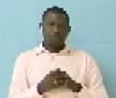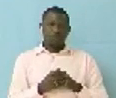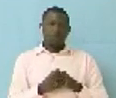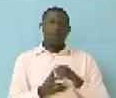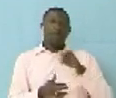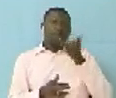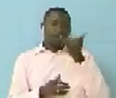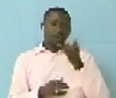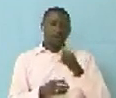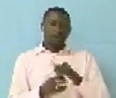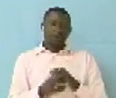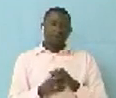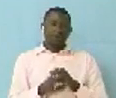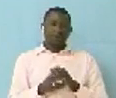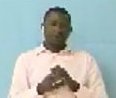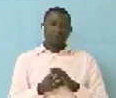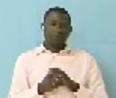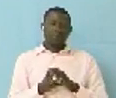Yes, a summary.